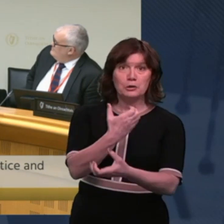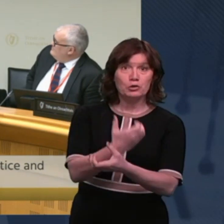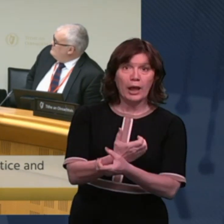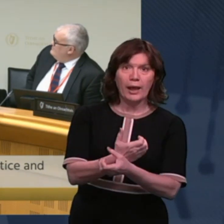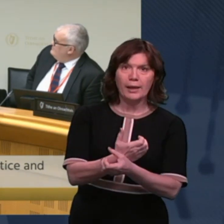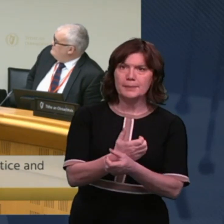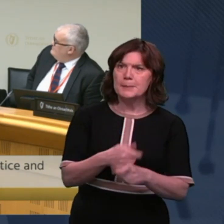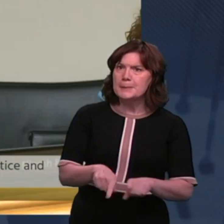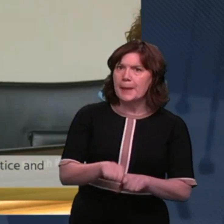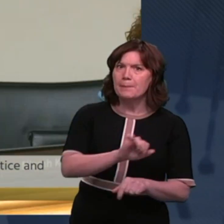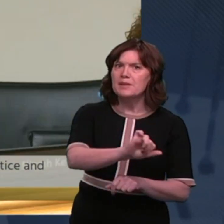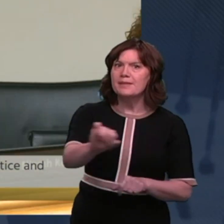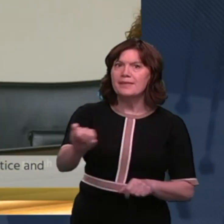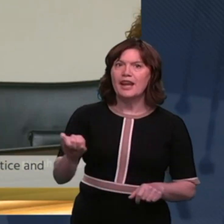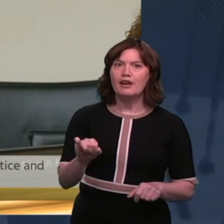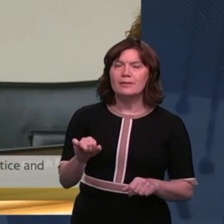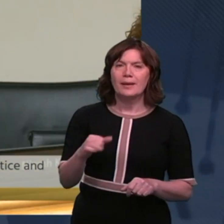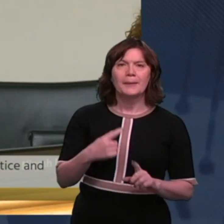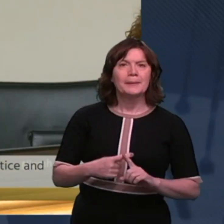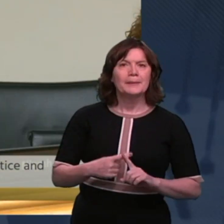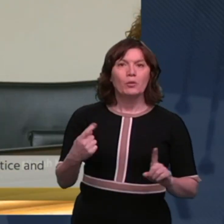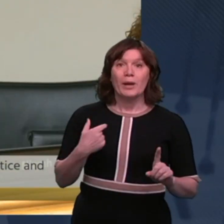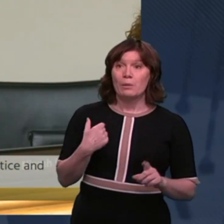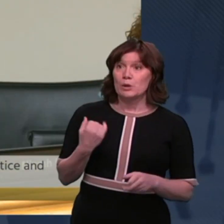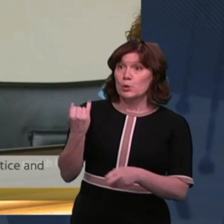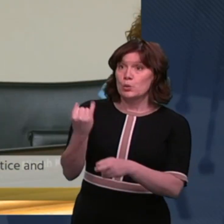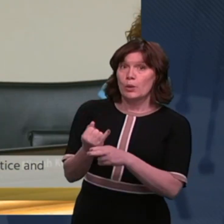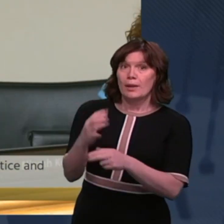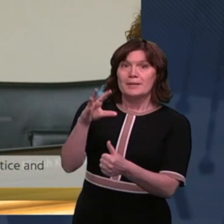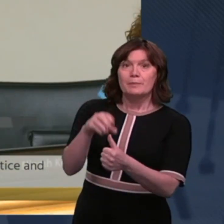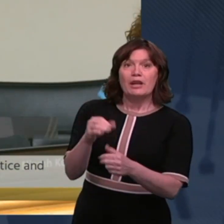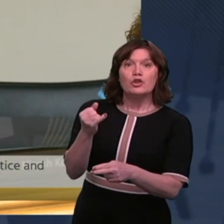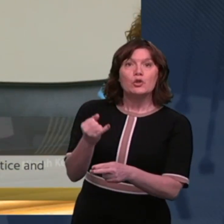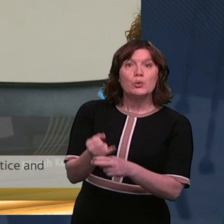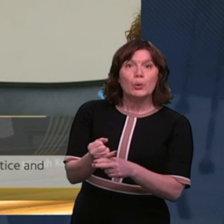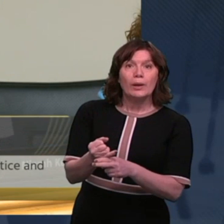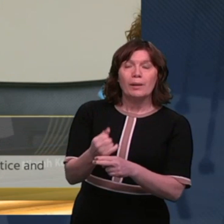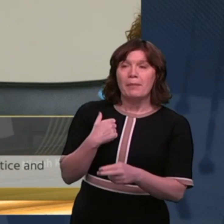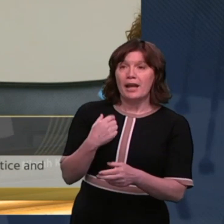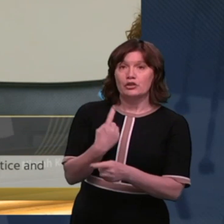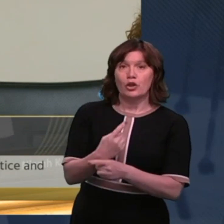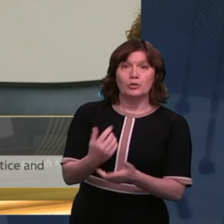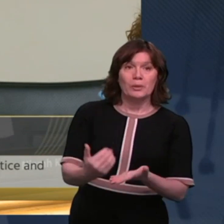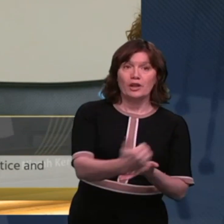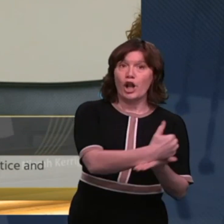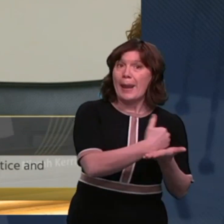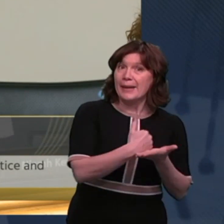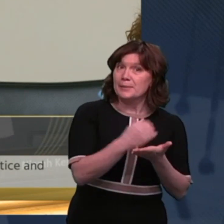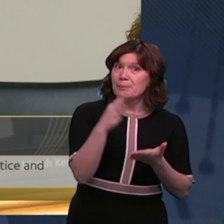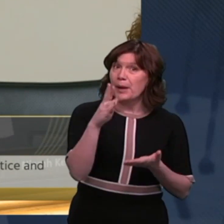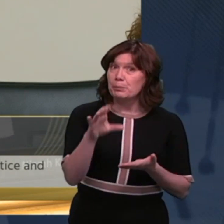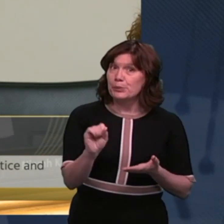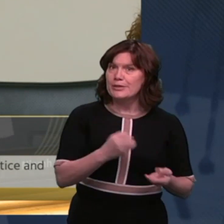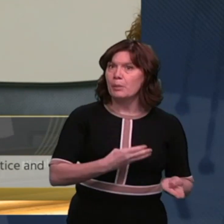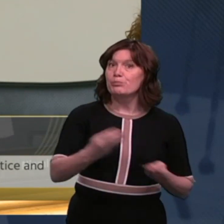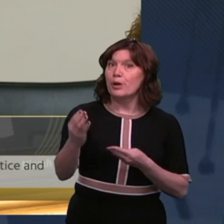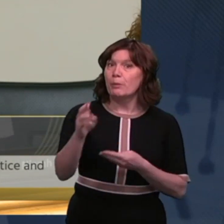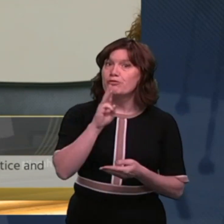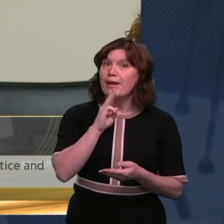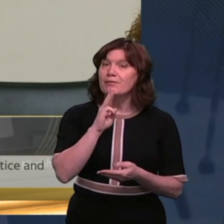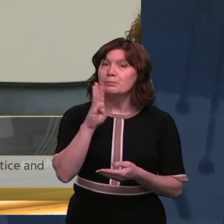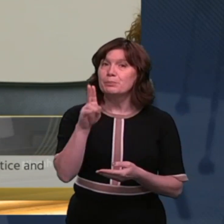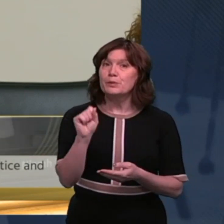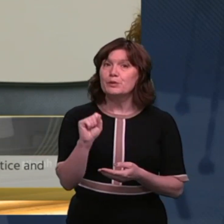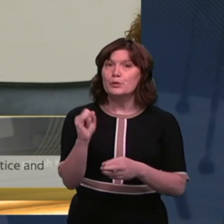where you got to talk to other parents, because she was going to a special school, so she was picked up from home every day and brought in by private bus, so I